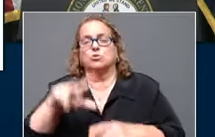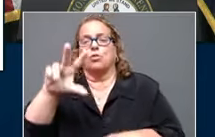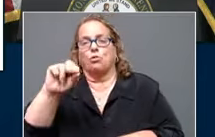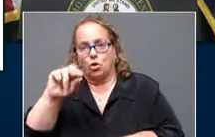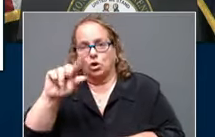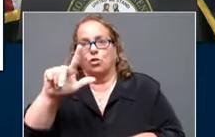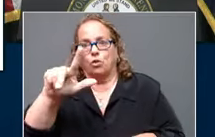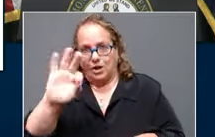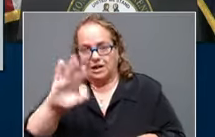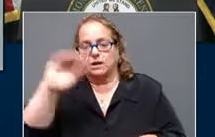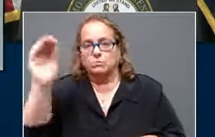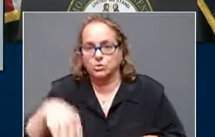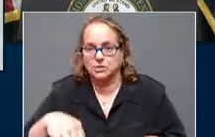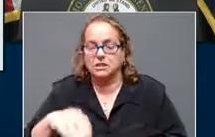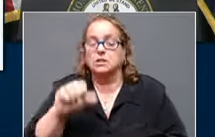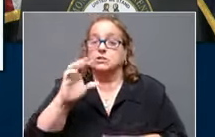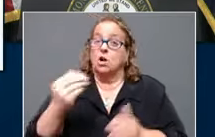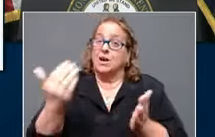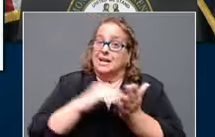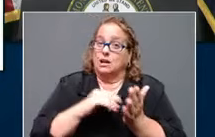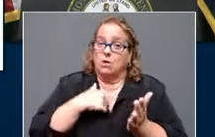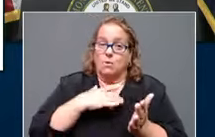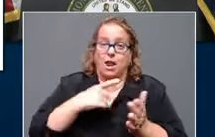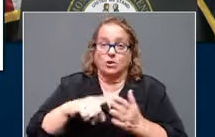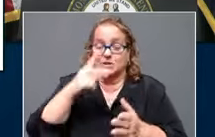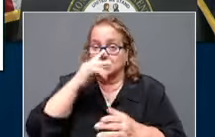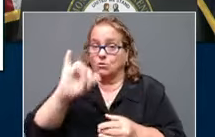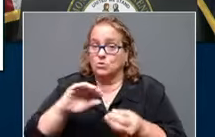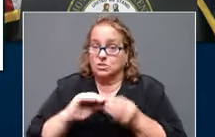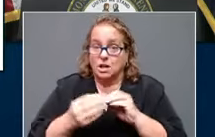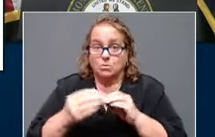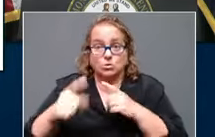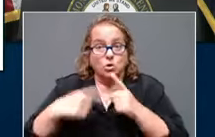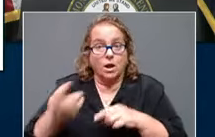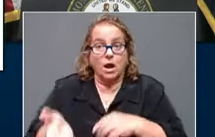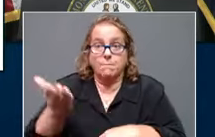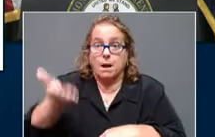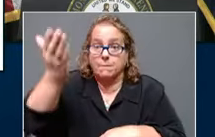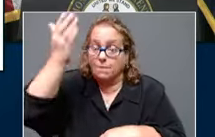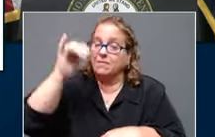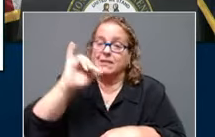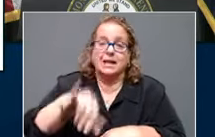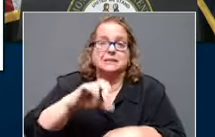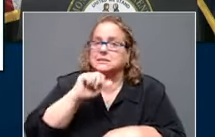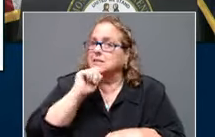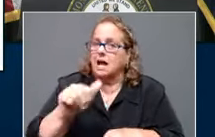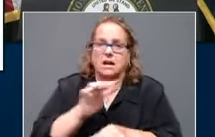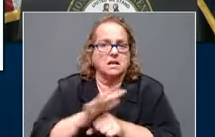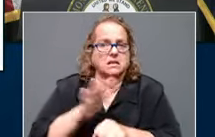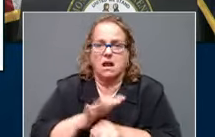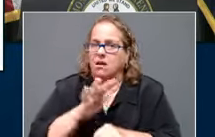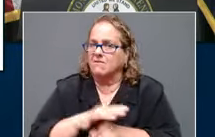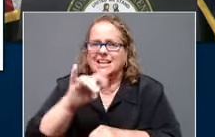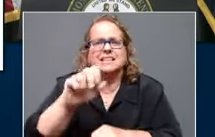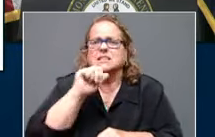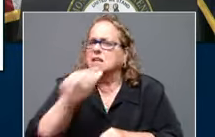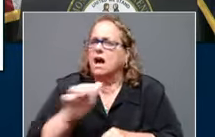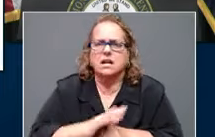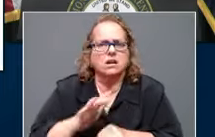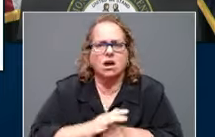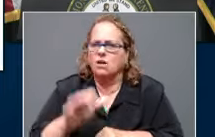again that we did earlier? Right. That slope is a heck of a lot more